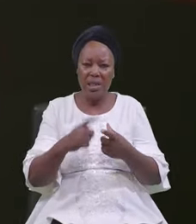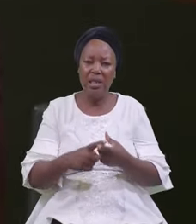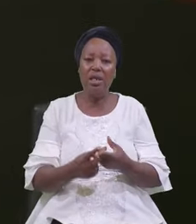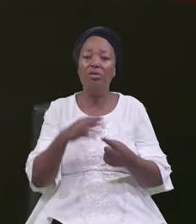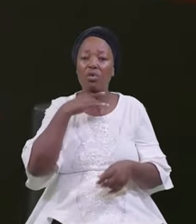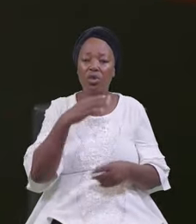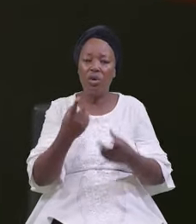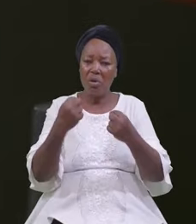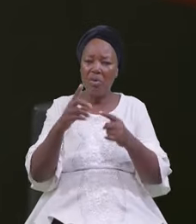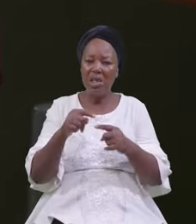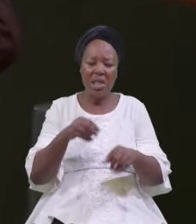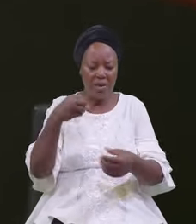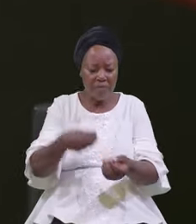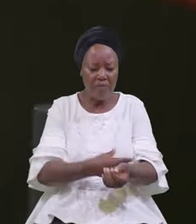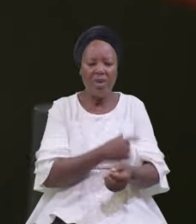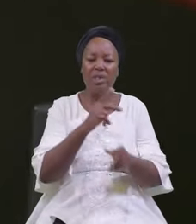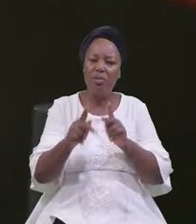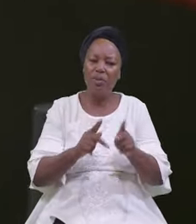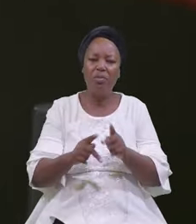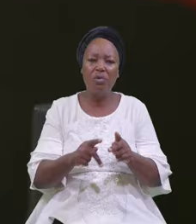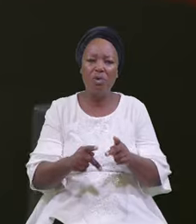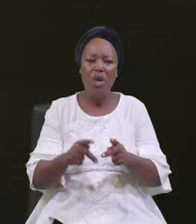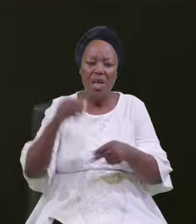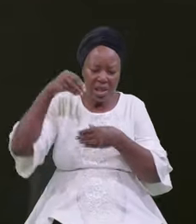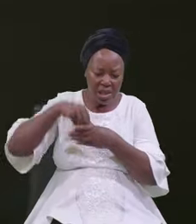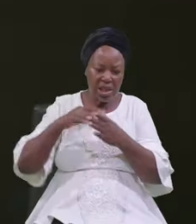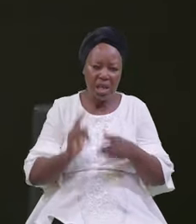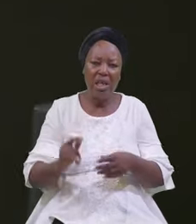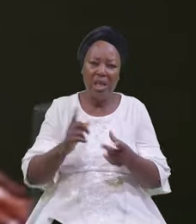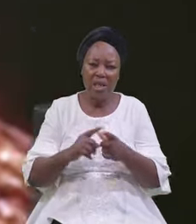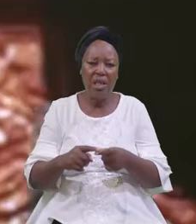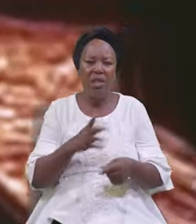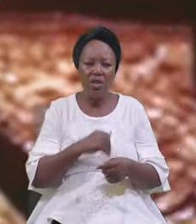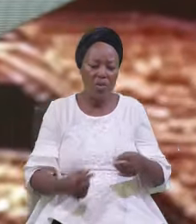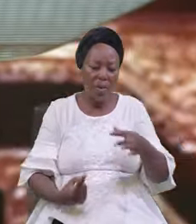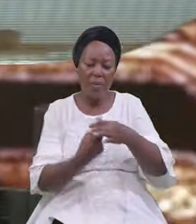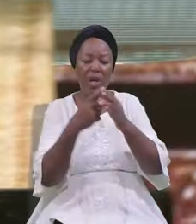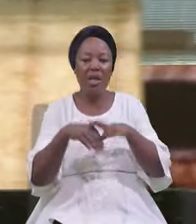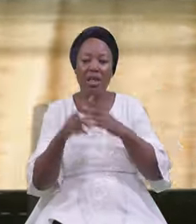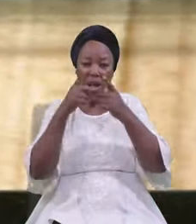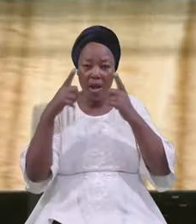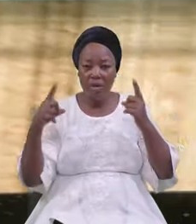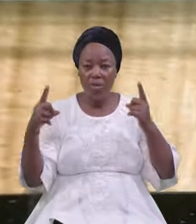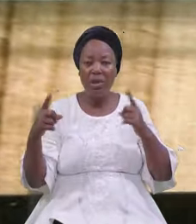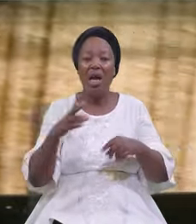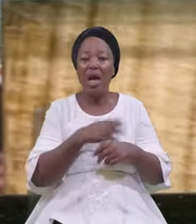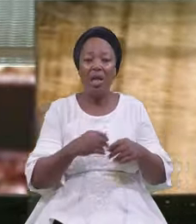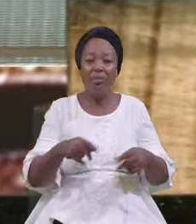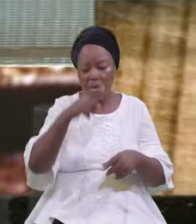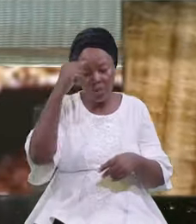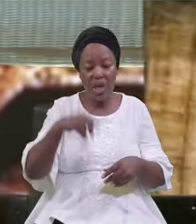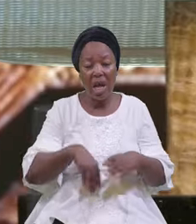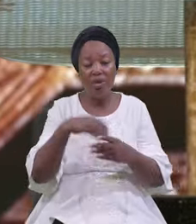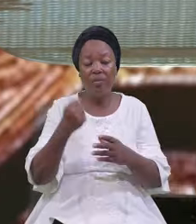influences people internally, and then the corruption will appear in their language out of the abundance of